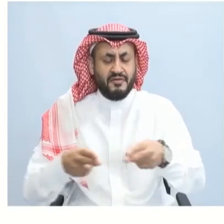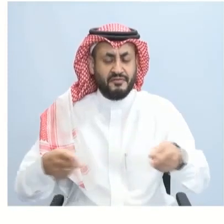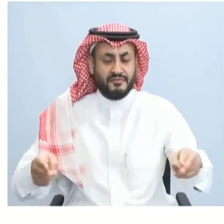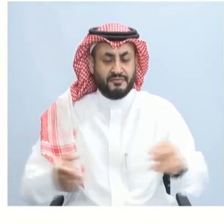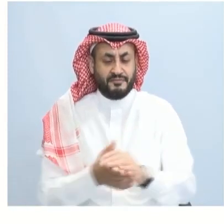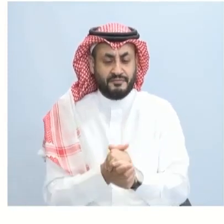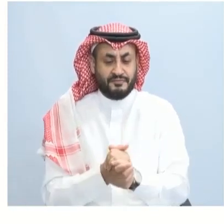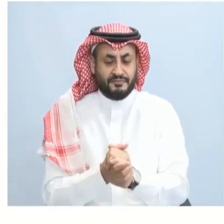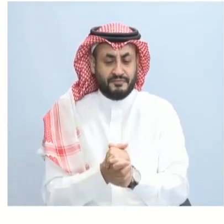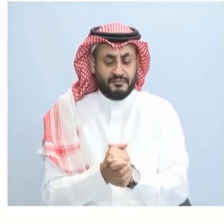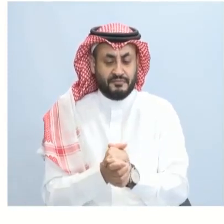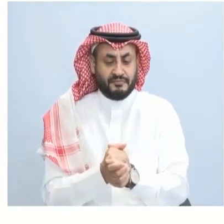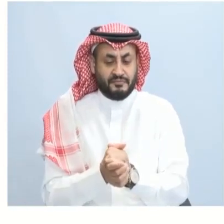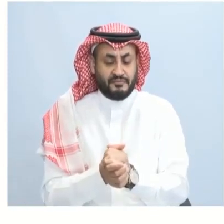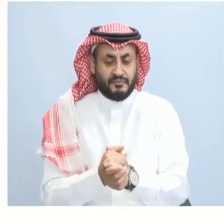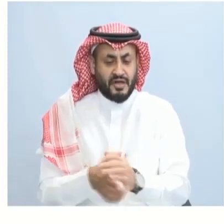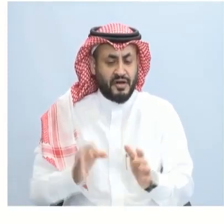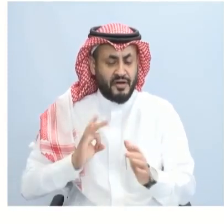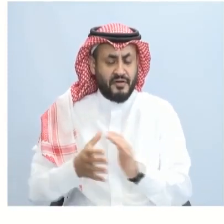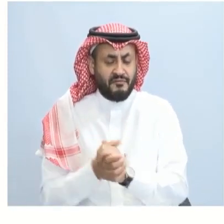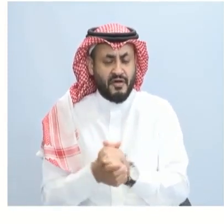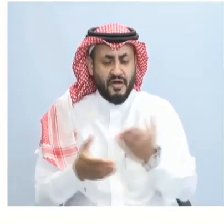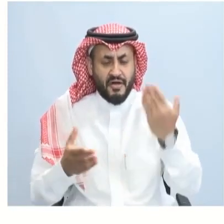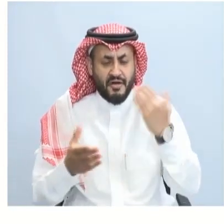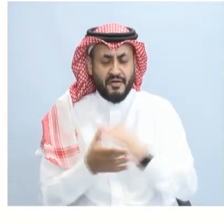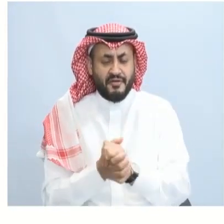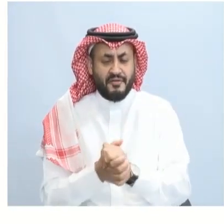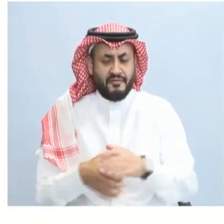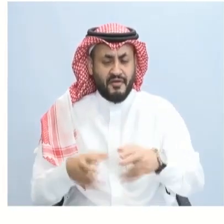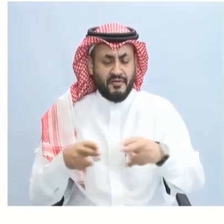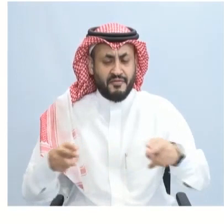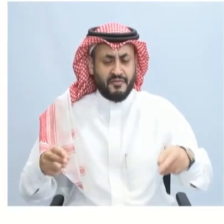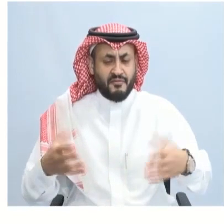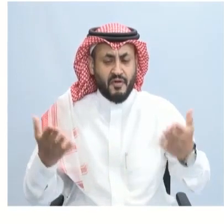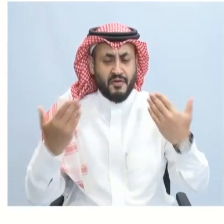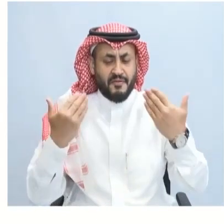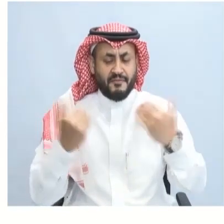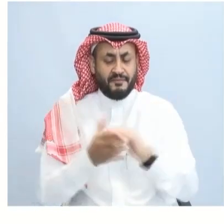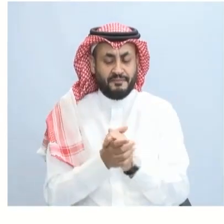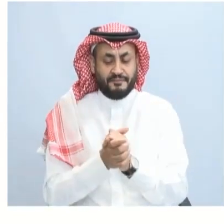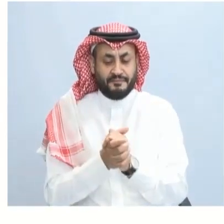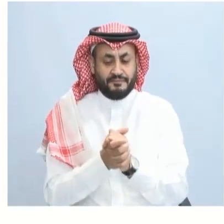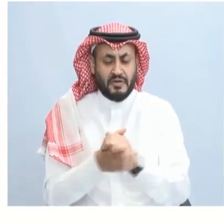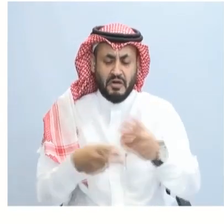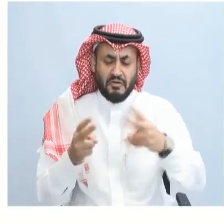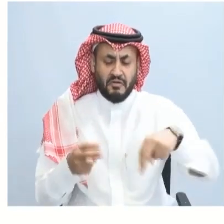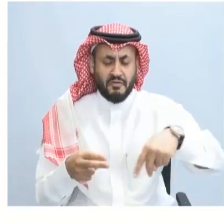to the hot and humid weather, so I wouldn't mind staying out all day even if it is hot.